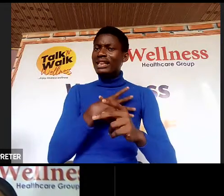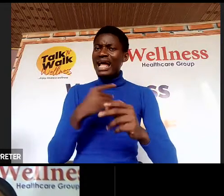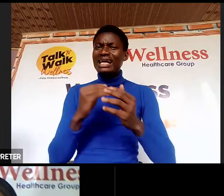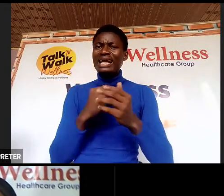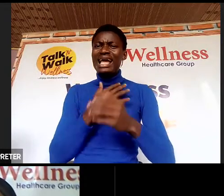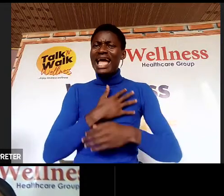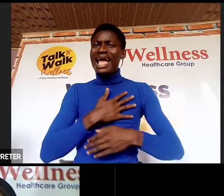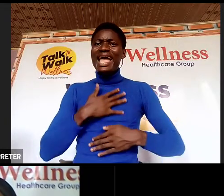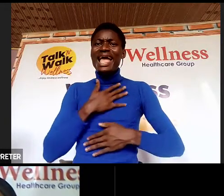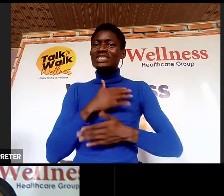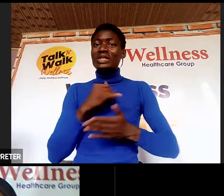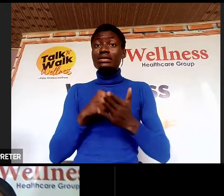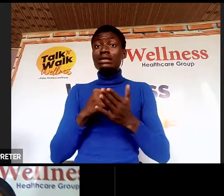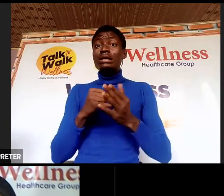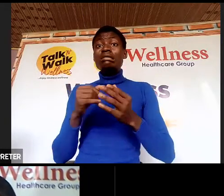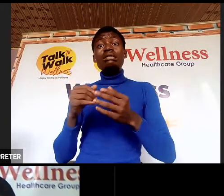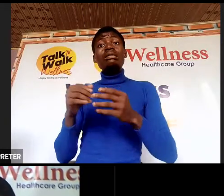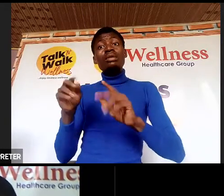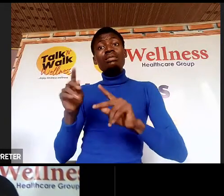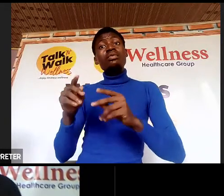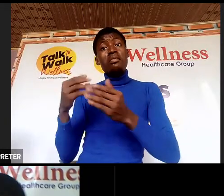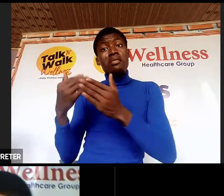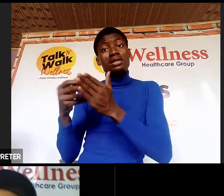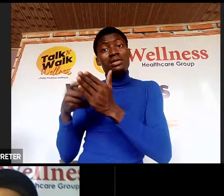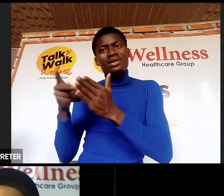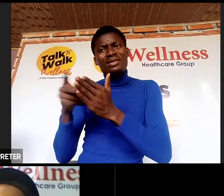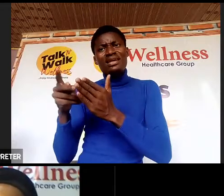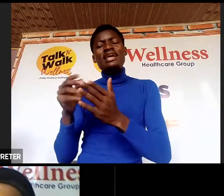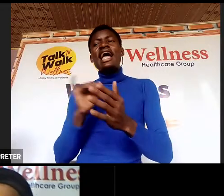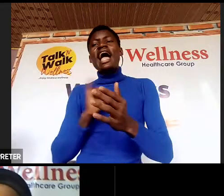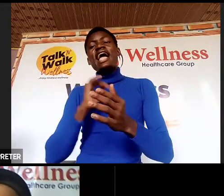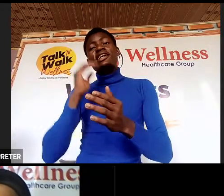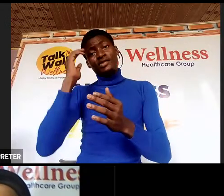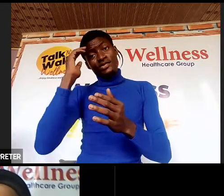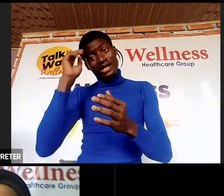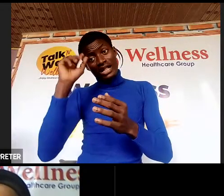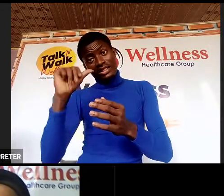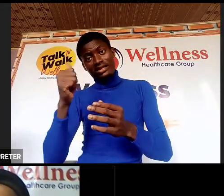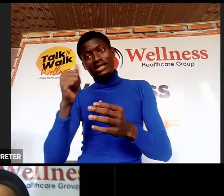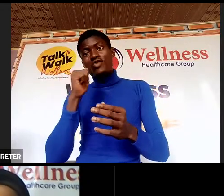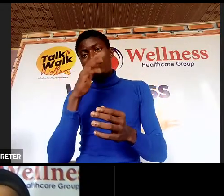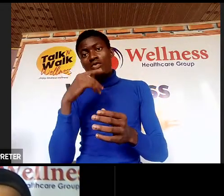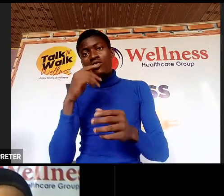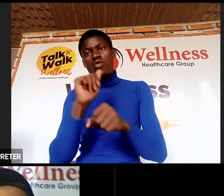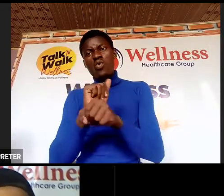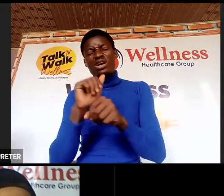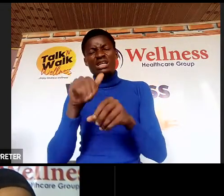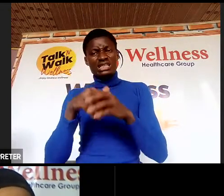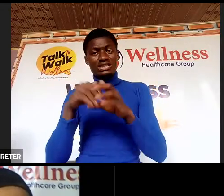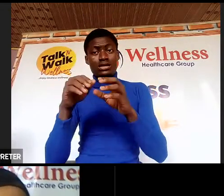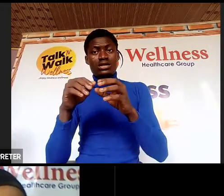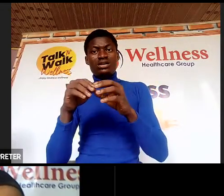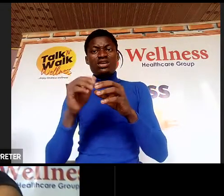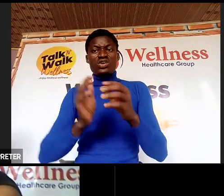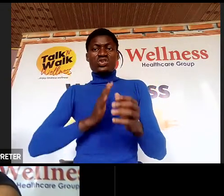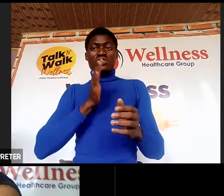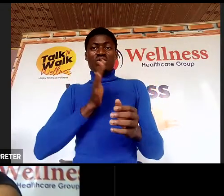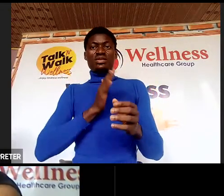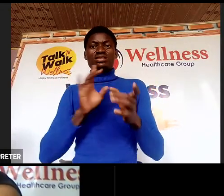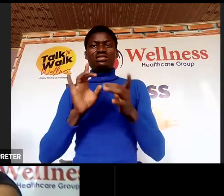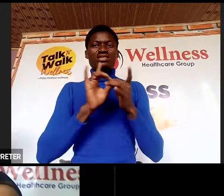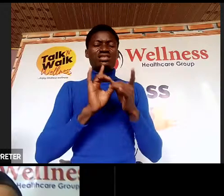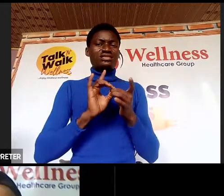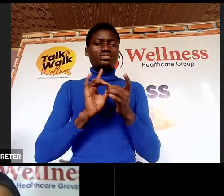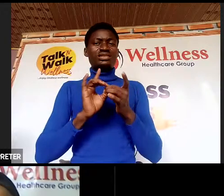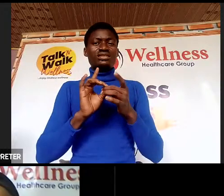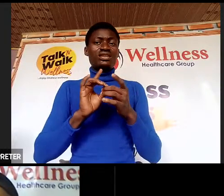in a corporate organization. She left there, but she noticed that a lot of women, they didn't have time to go to the market, so she started going to the market rather. She started